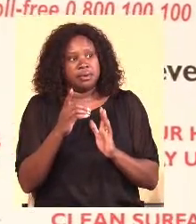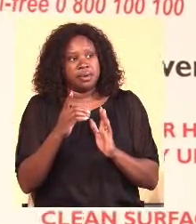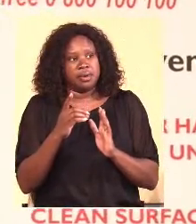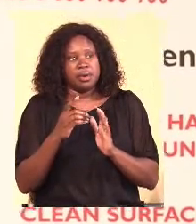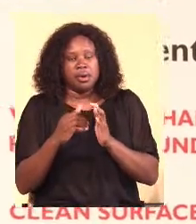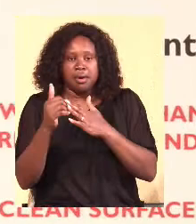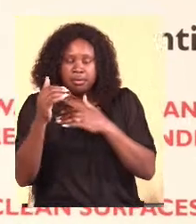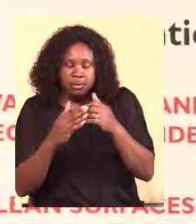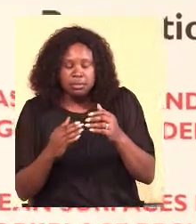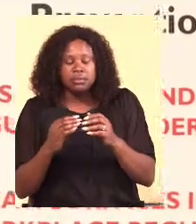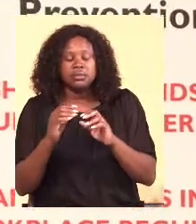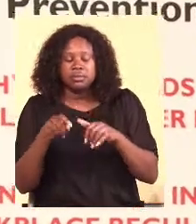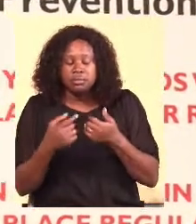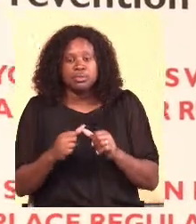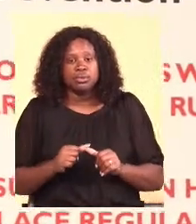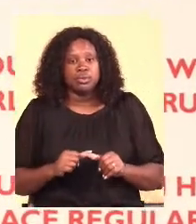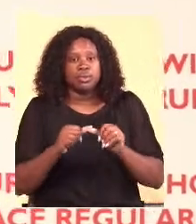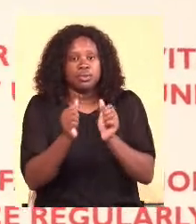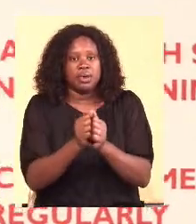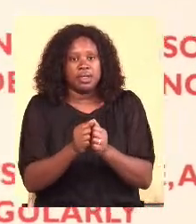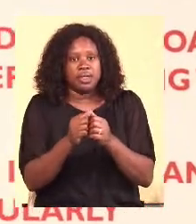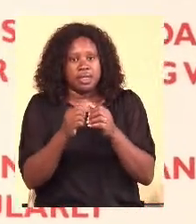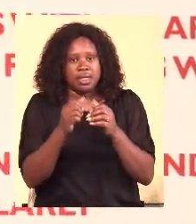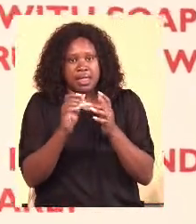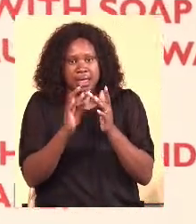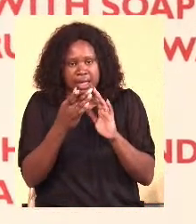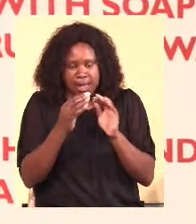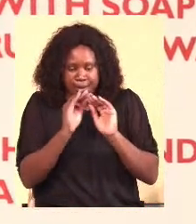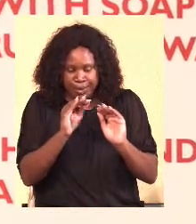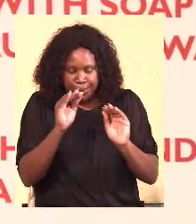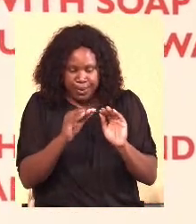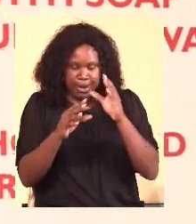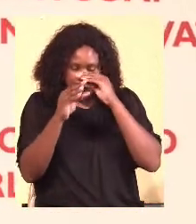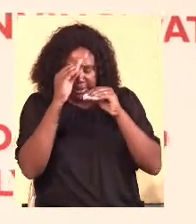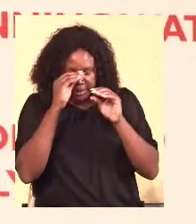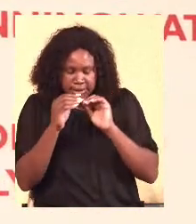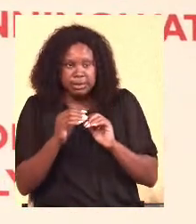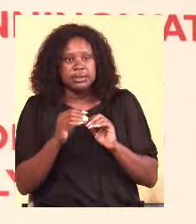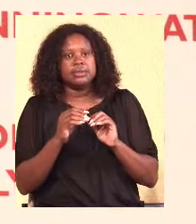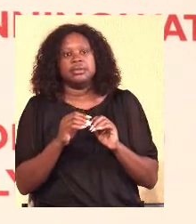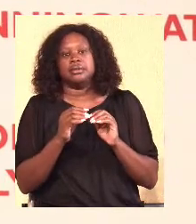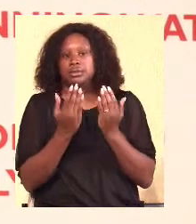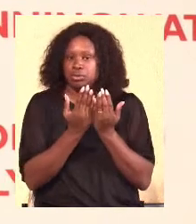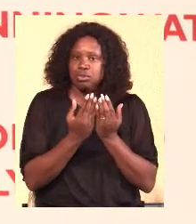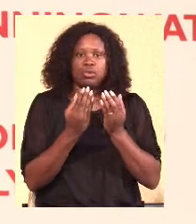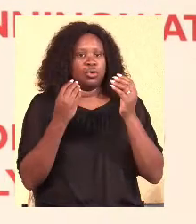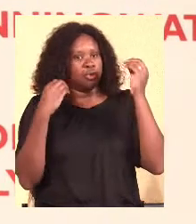infrastructures, or so to say, continuing with the e-learning platforms that the institution is currently offering.